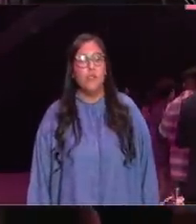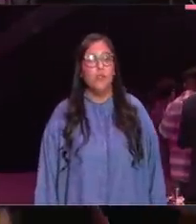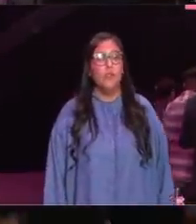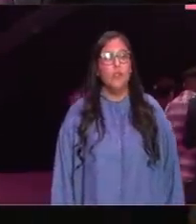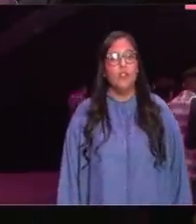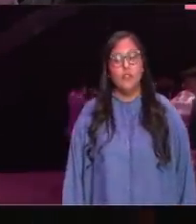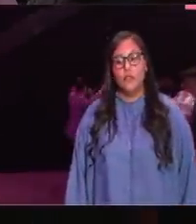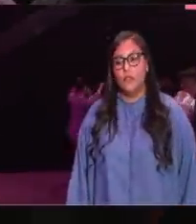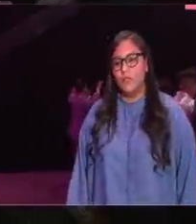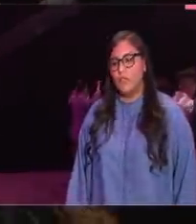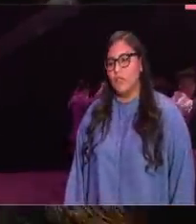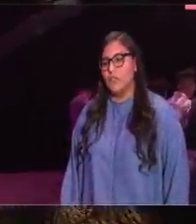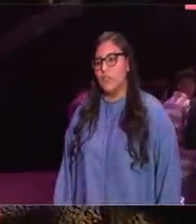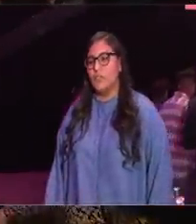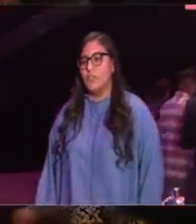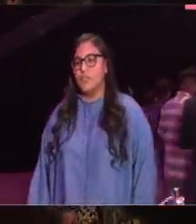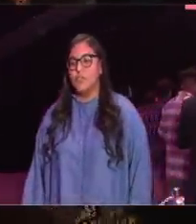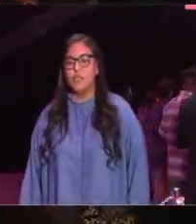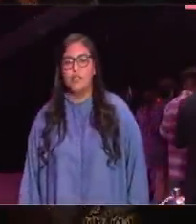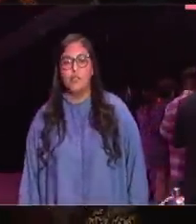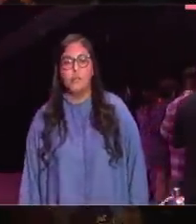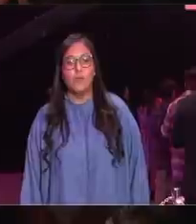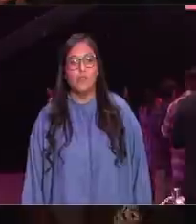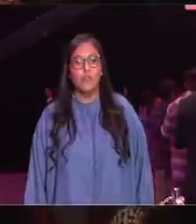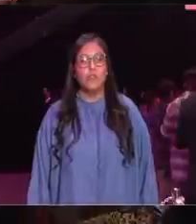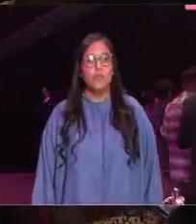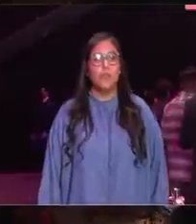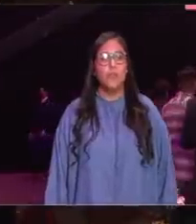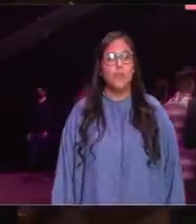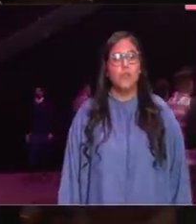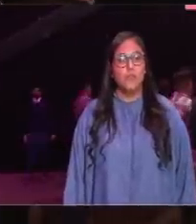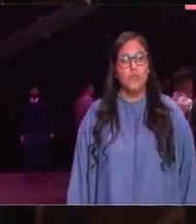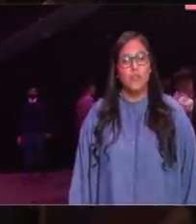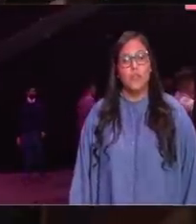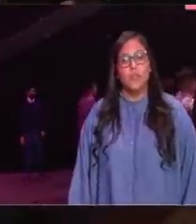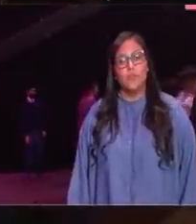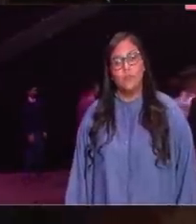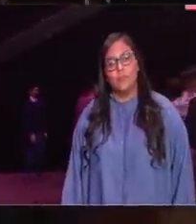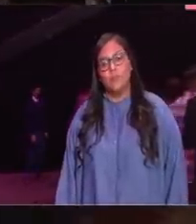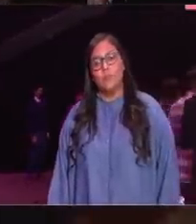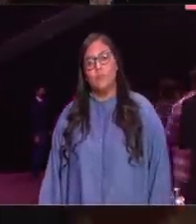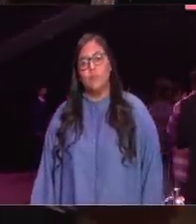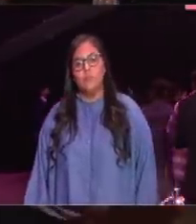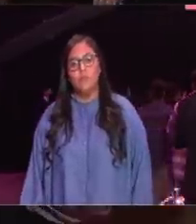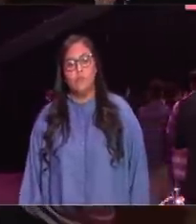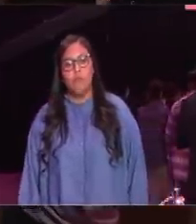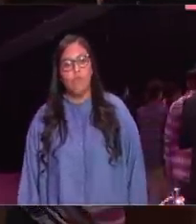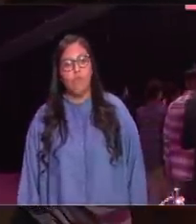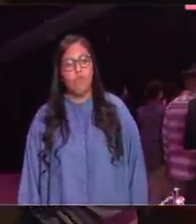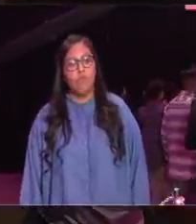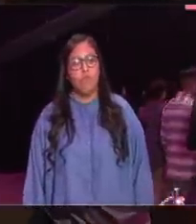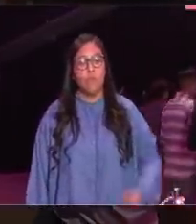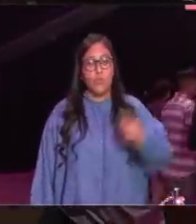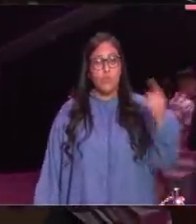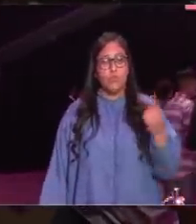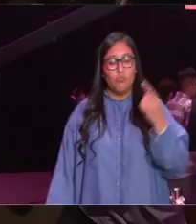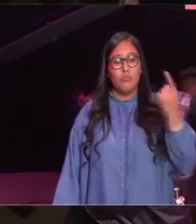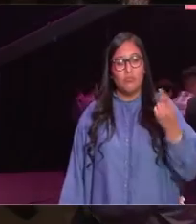Aquel que ha regresado, Señor, de un caminar inmundo saldrá, Señor,